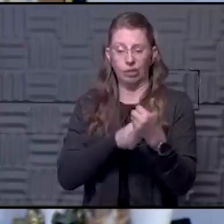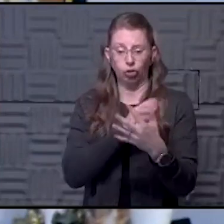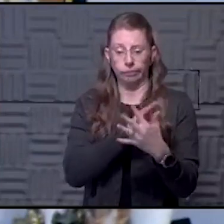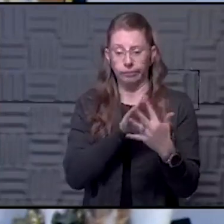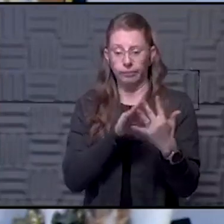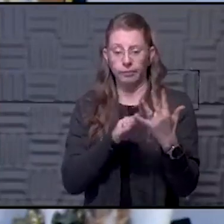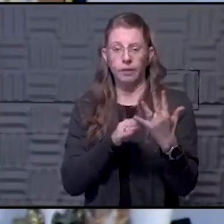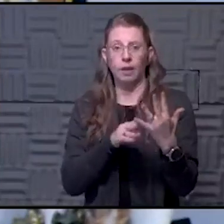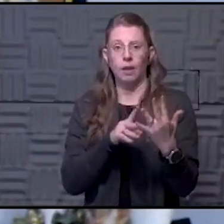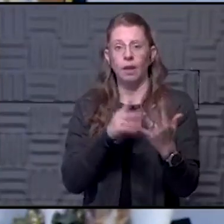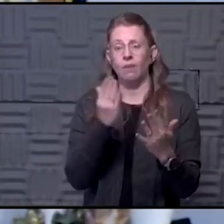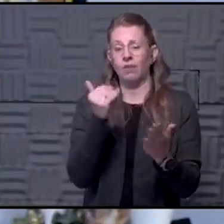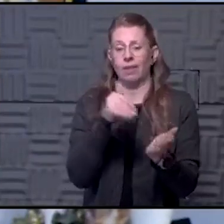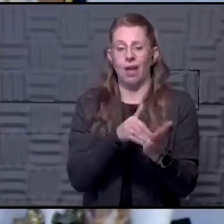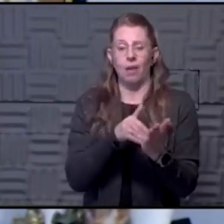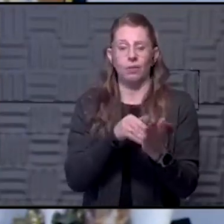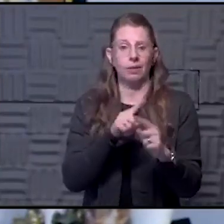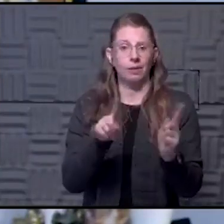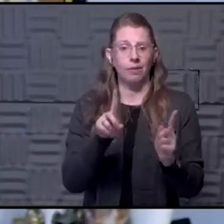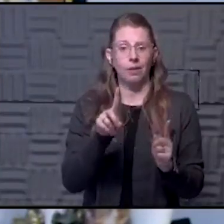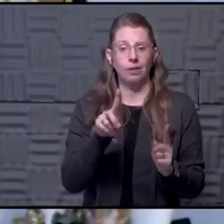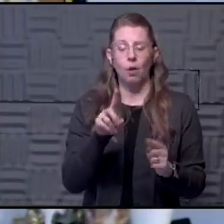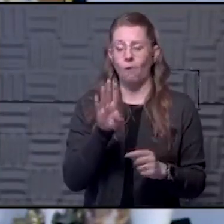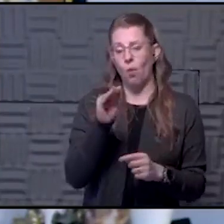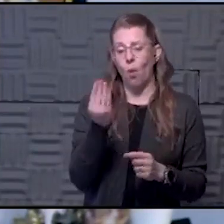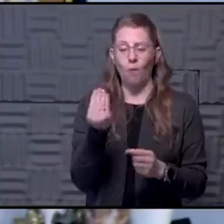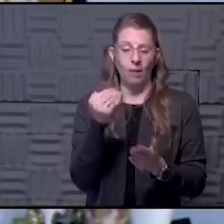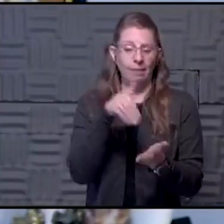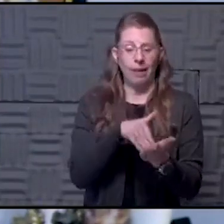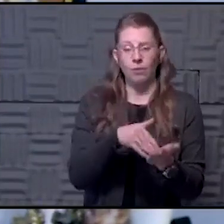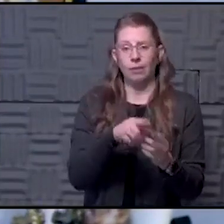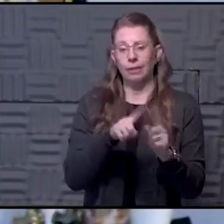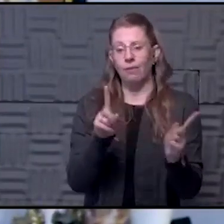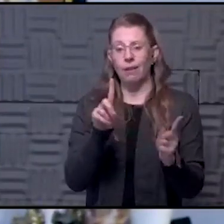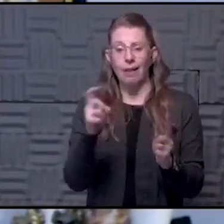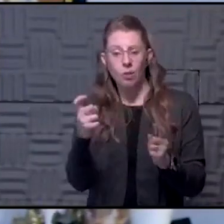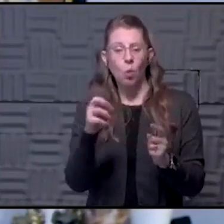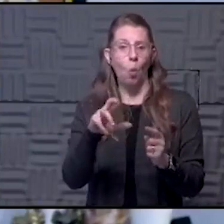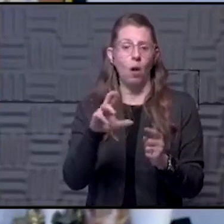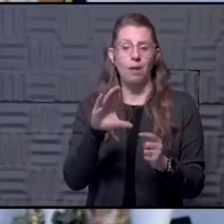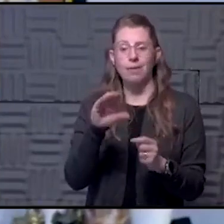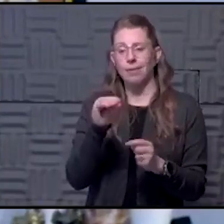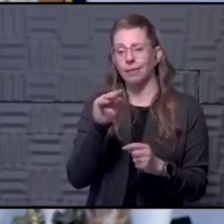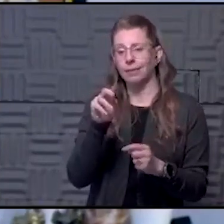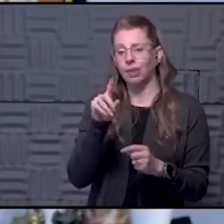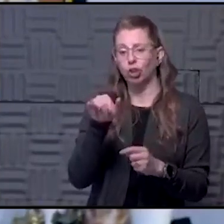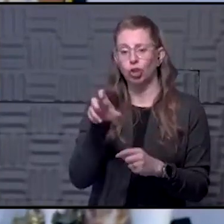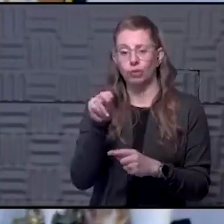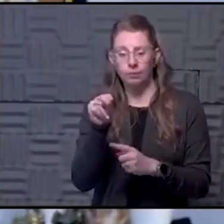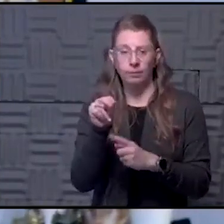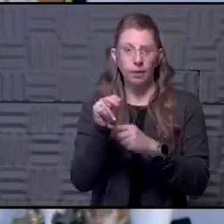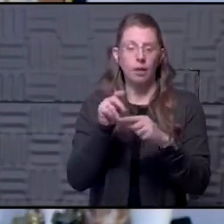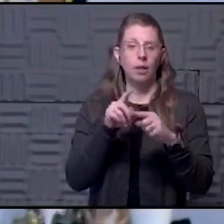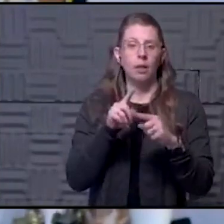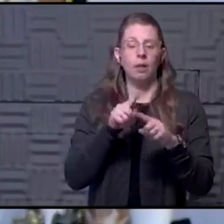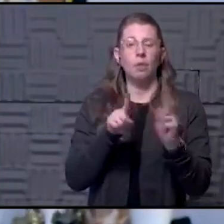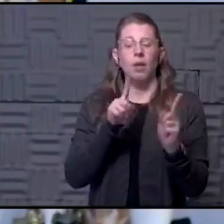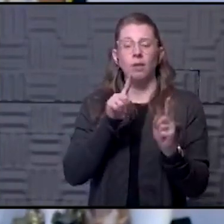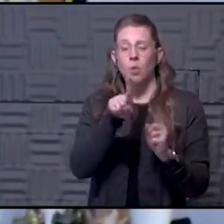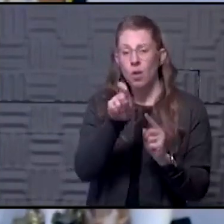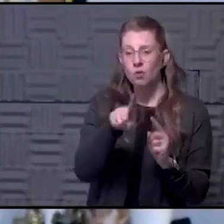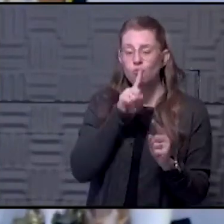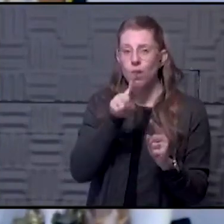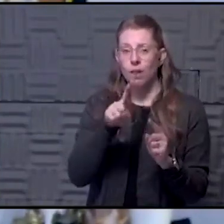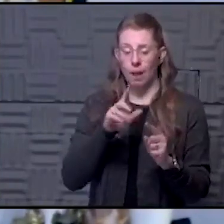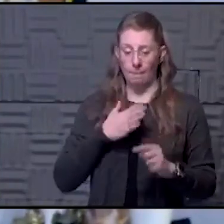14,000 different diagnoses, and we don't list 14,000 different diagnoses and conditions. So the question really is what is my condition